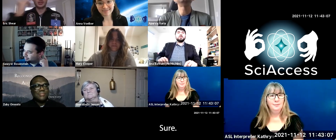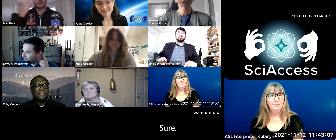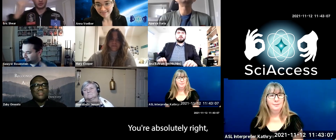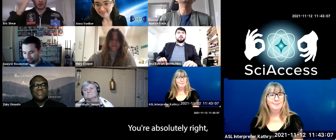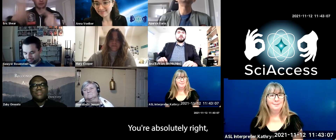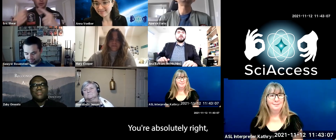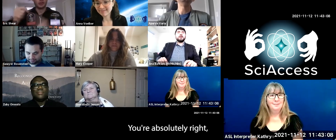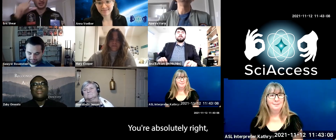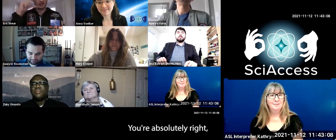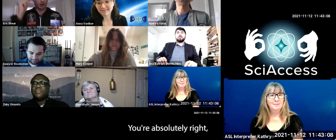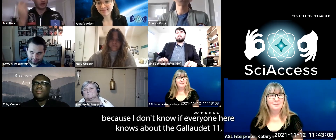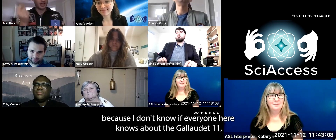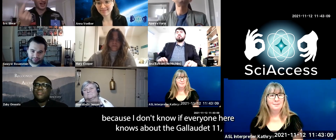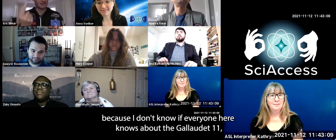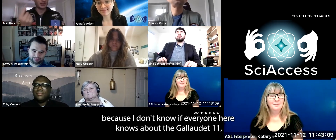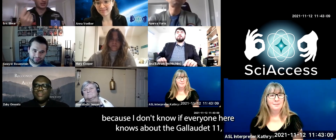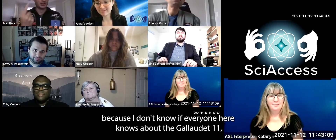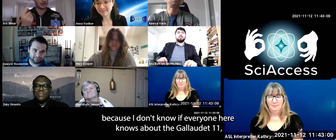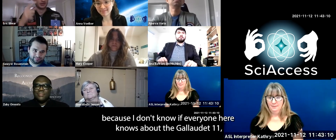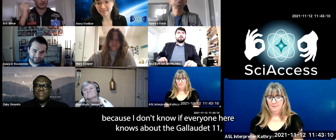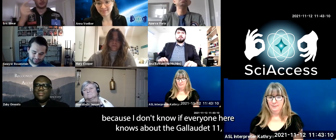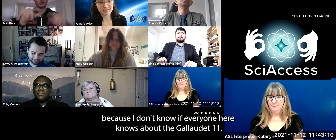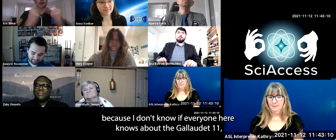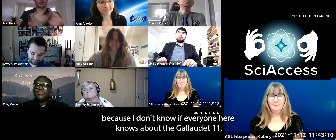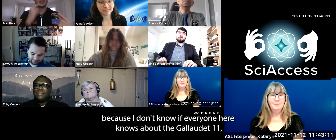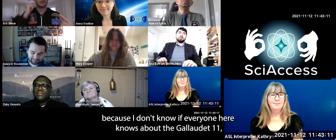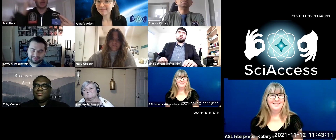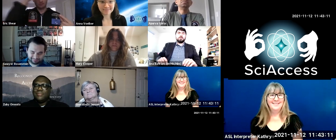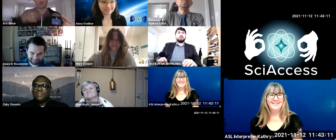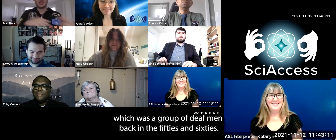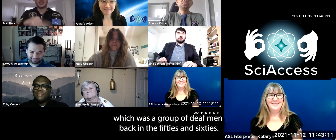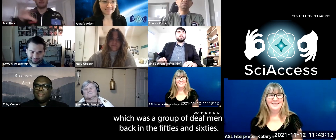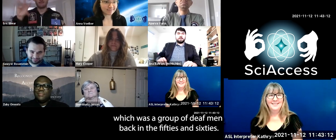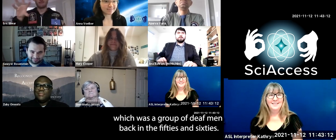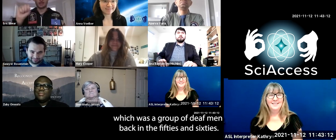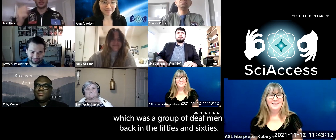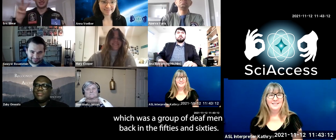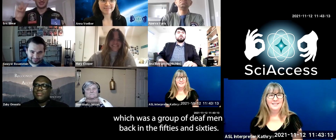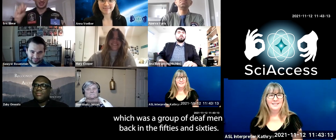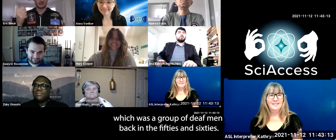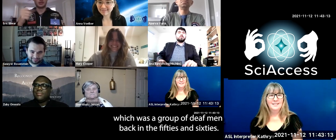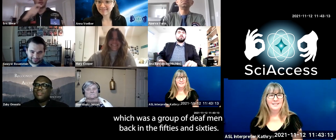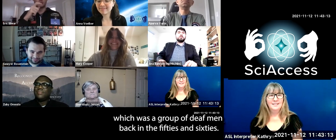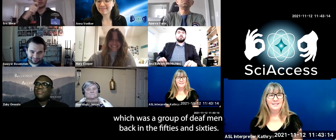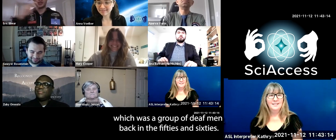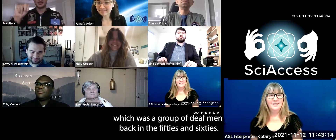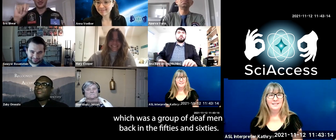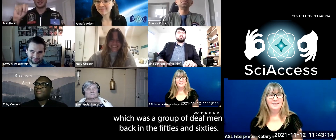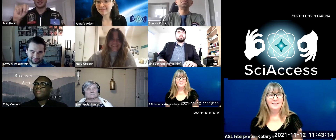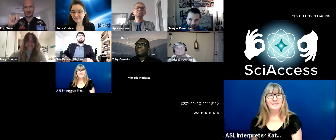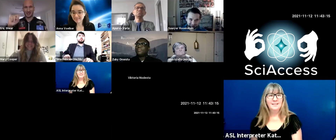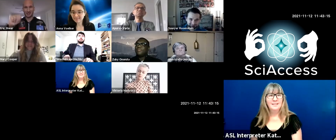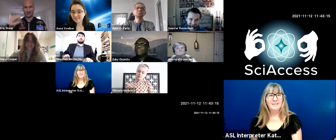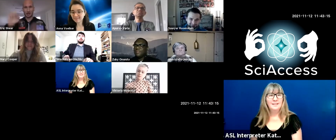Sure, you're absolutely right. Because I don't know if everyone here knows about the Gallaudet 11, which was a group of deaf men back in the 50s and